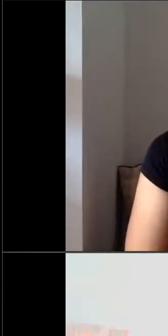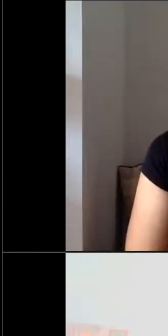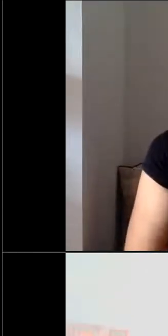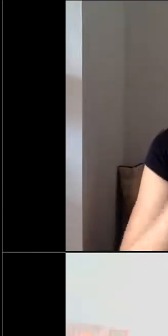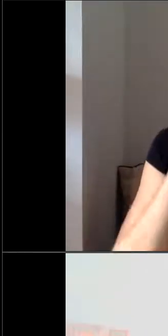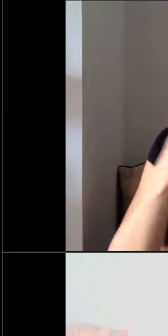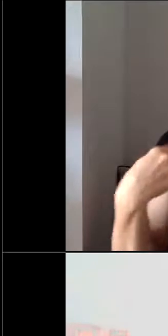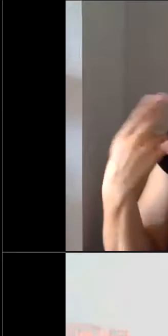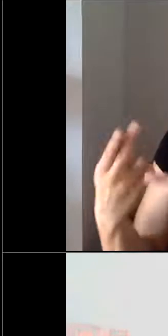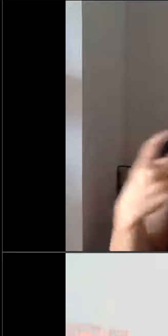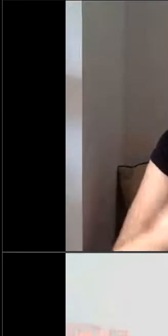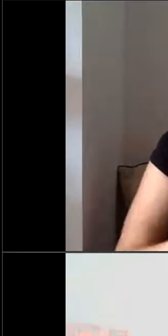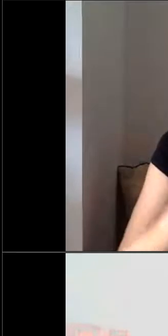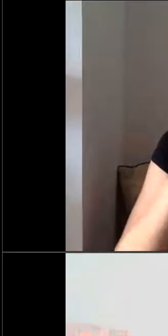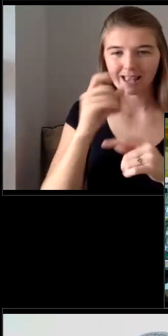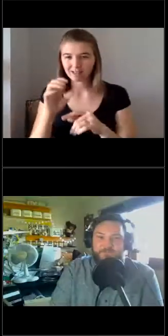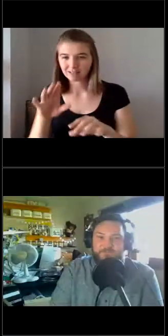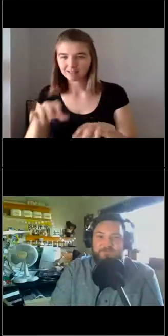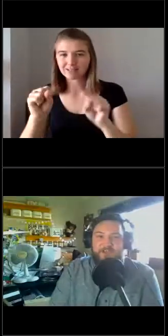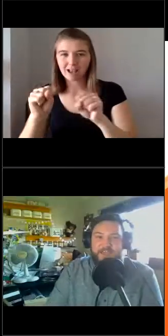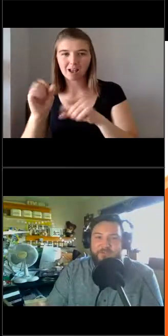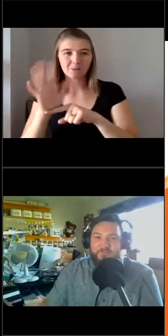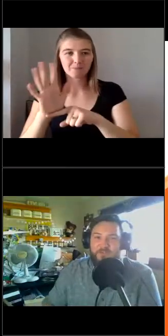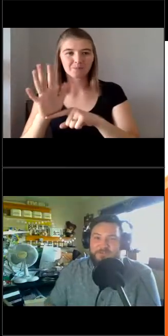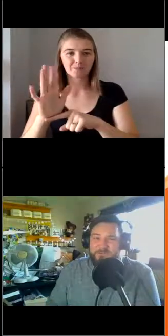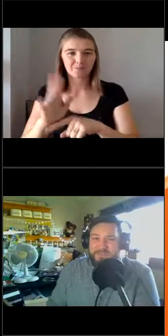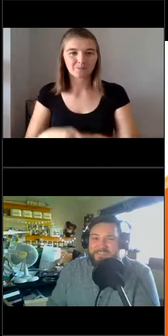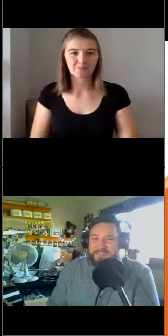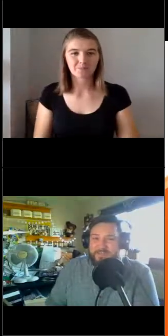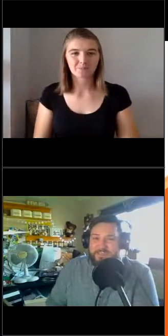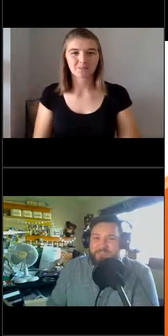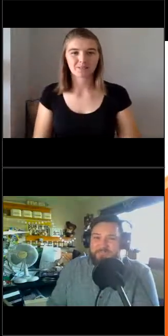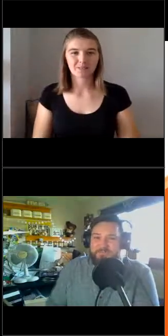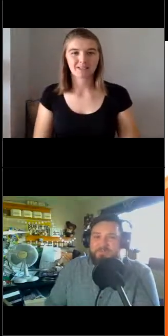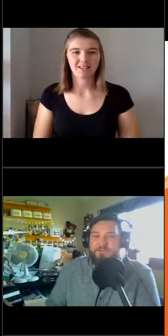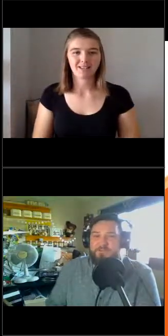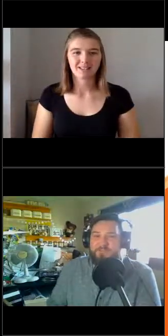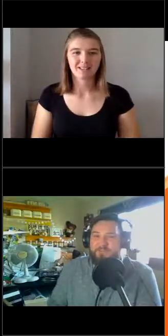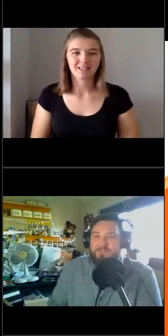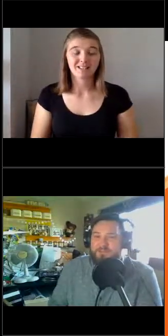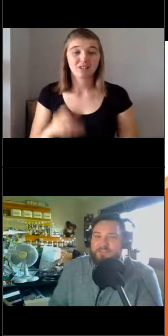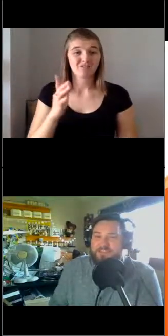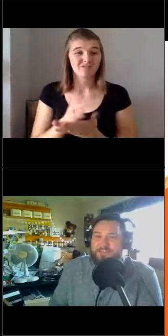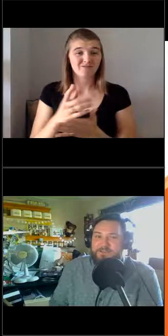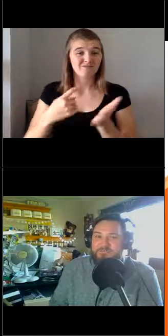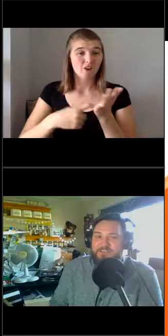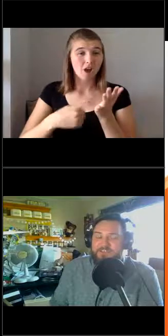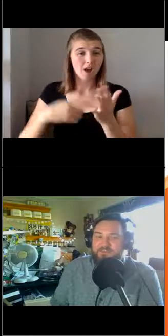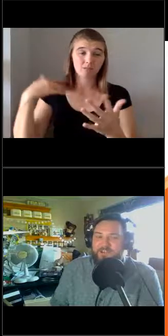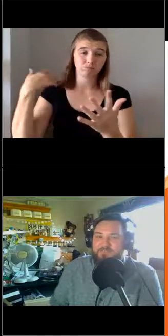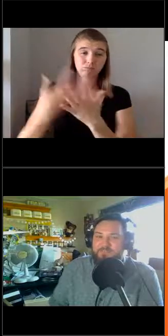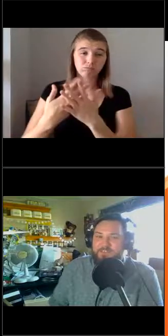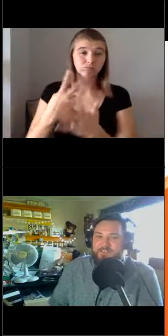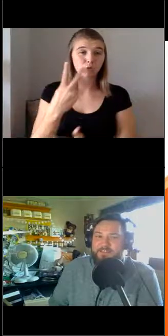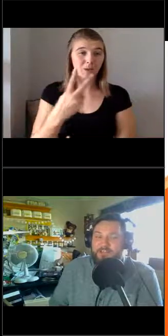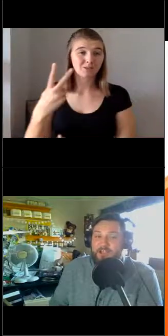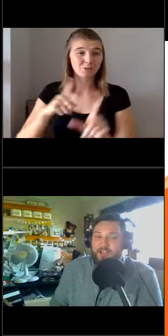control over now. Okay. So Rehana has over 22 years of experience in the pharmaceutical industry,